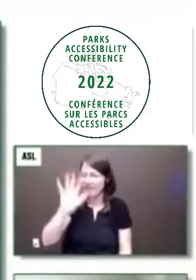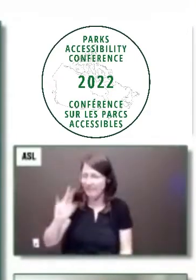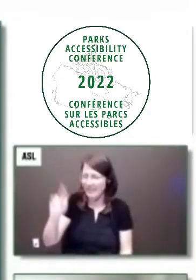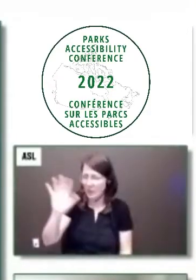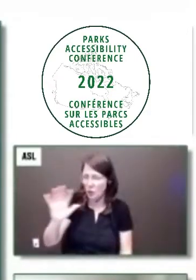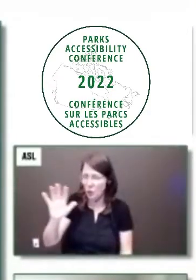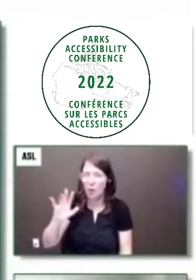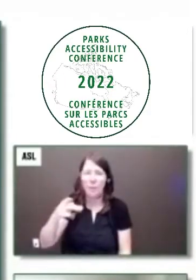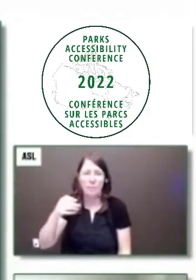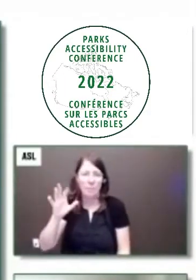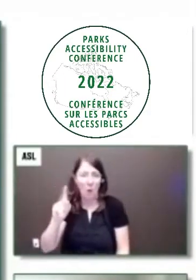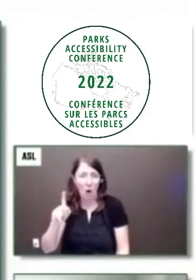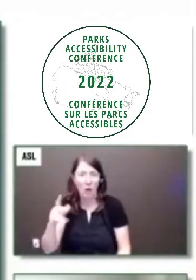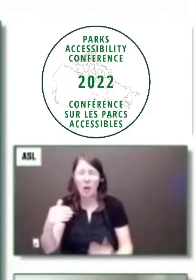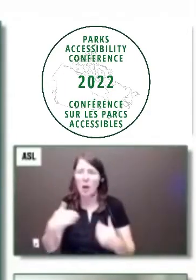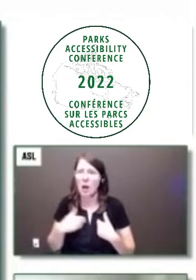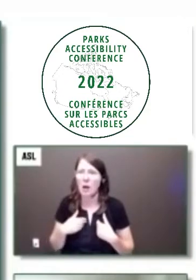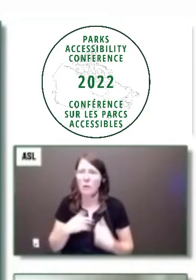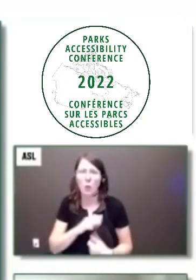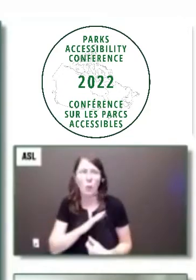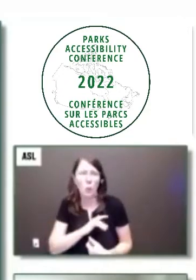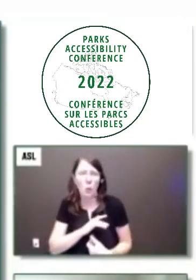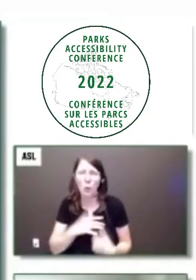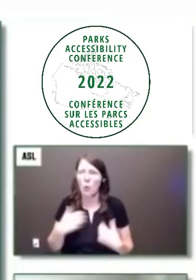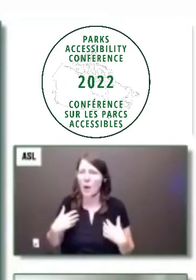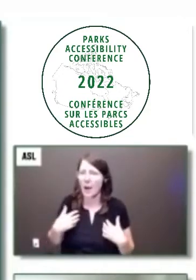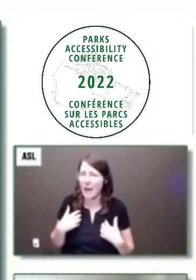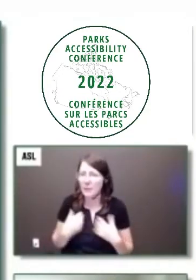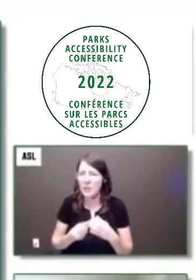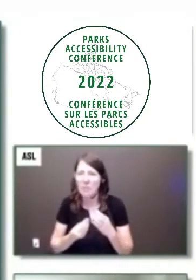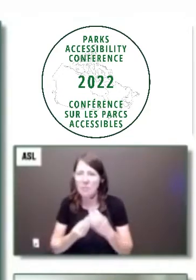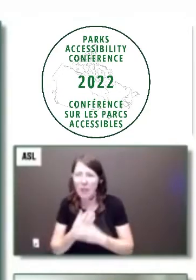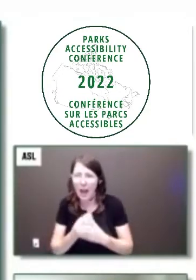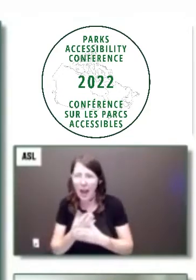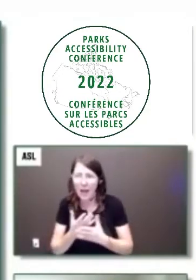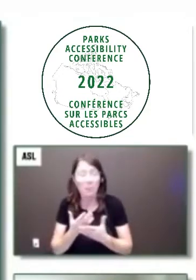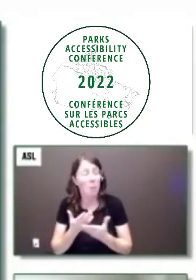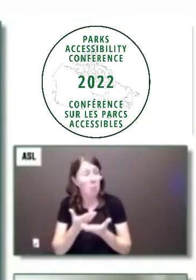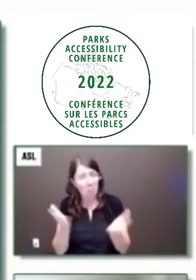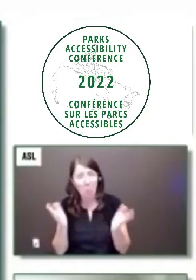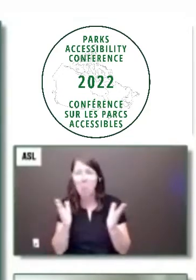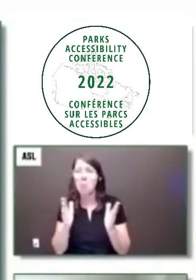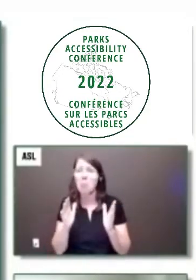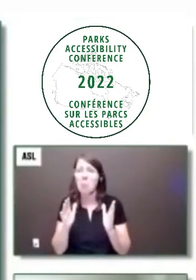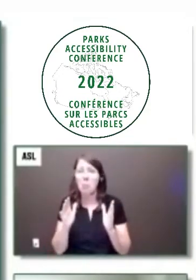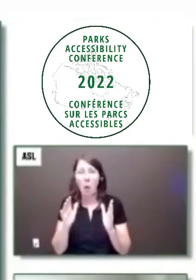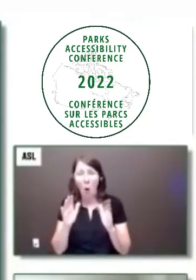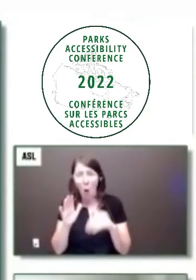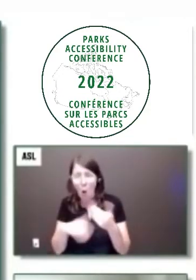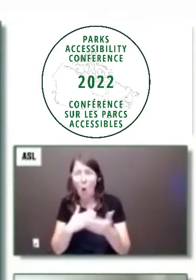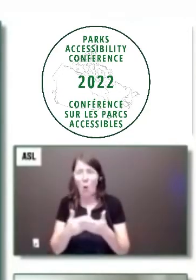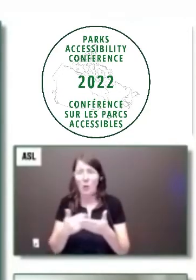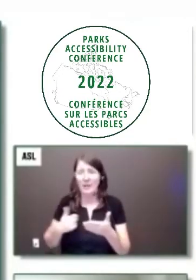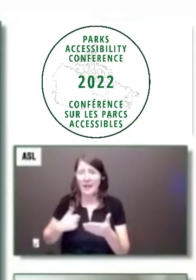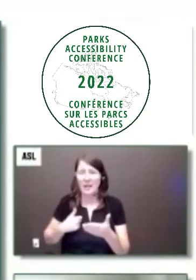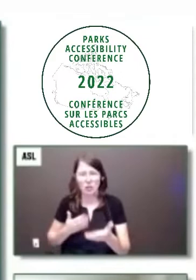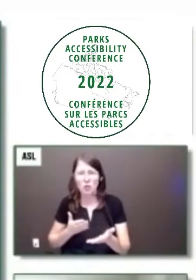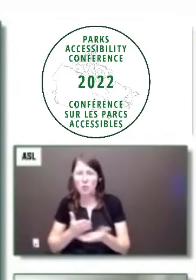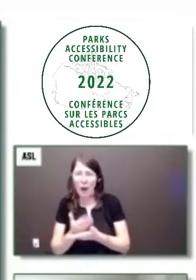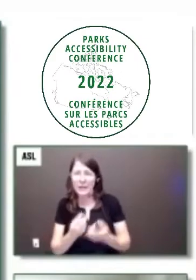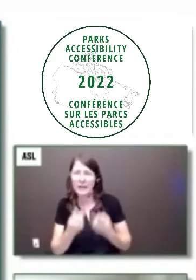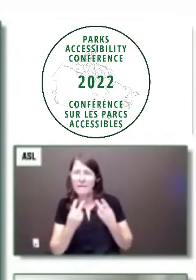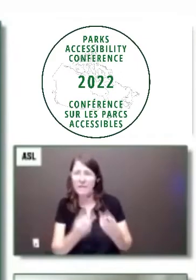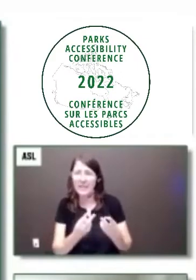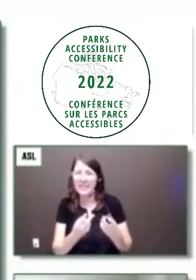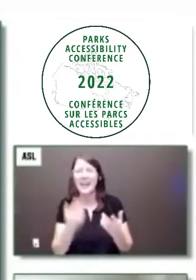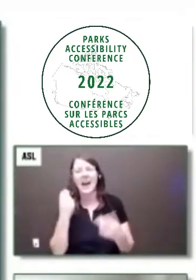natural significance. All Canadians are entitled to the ability to visit these parks, but many cannot. There are many barriers to be addressed both in and out